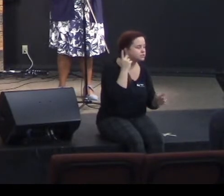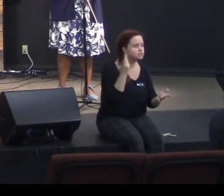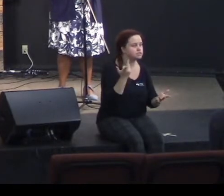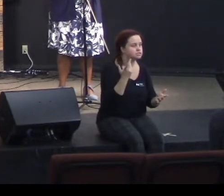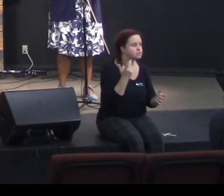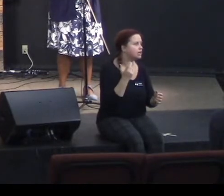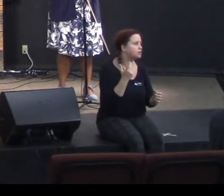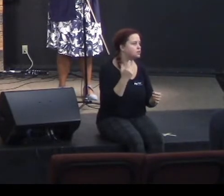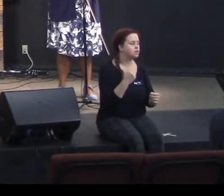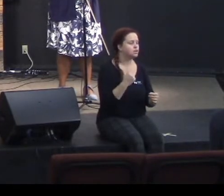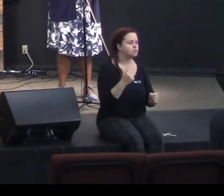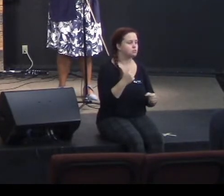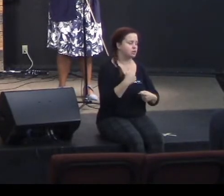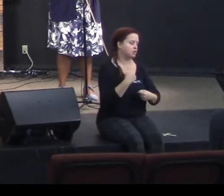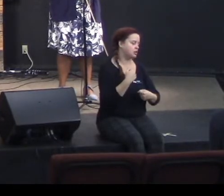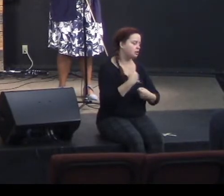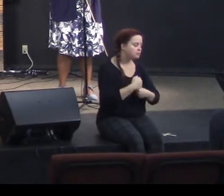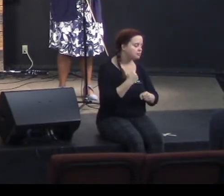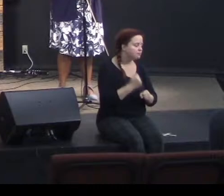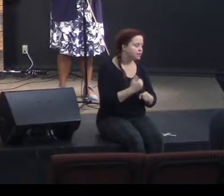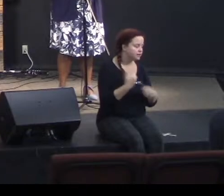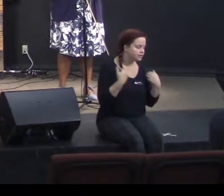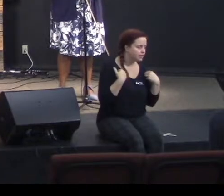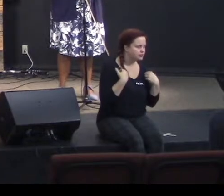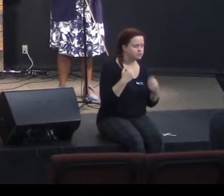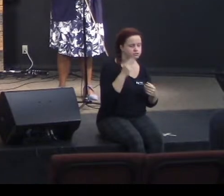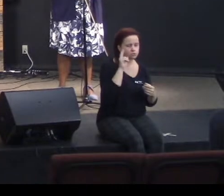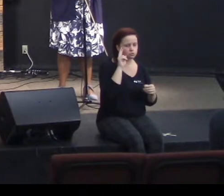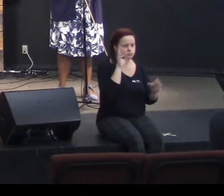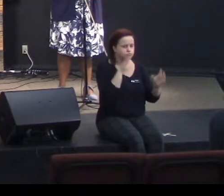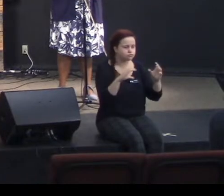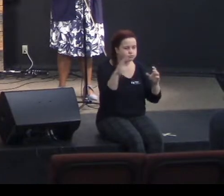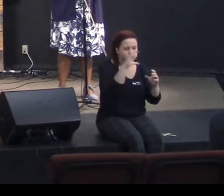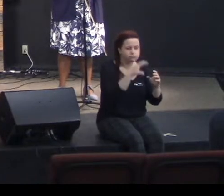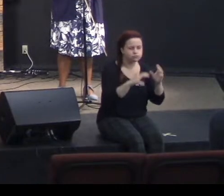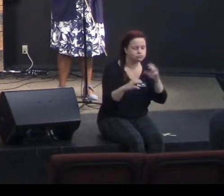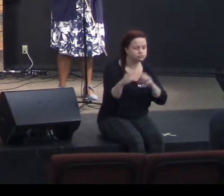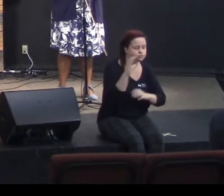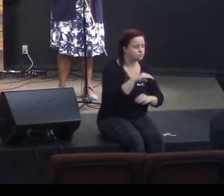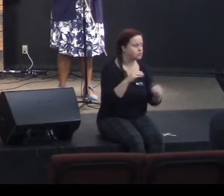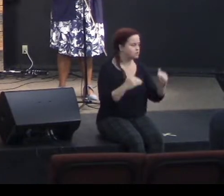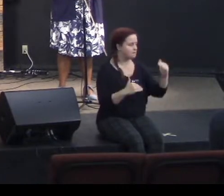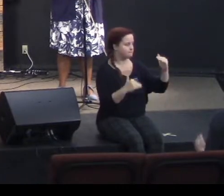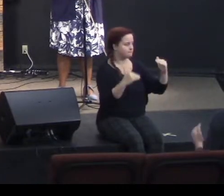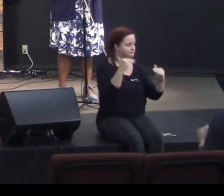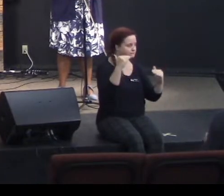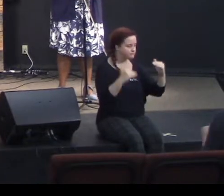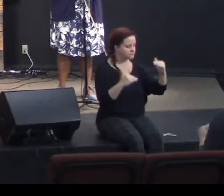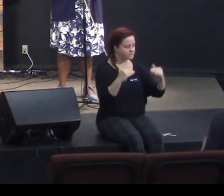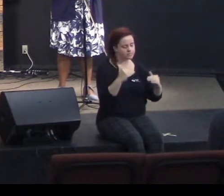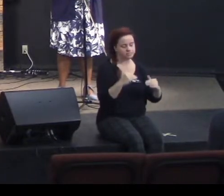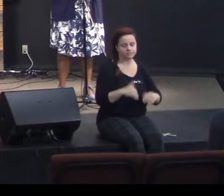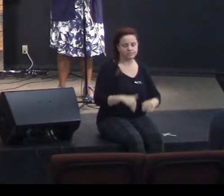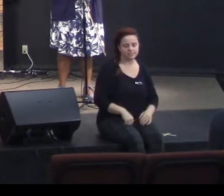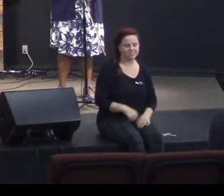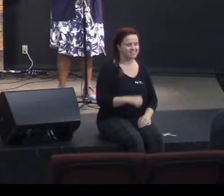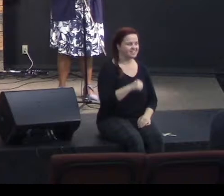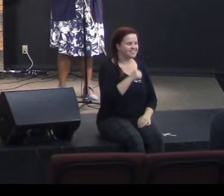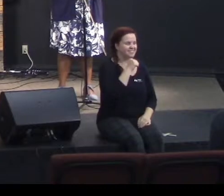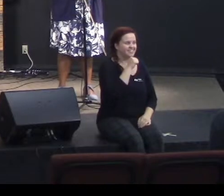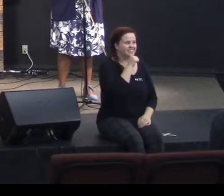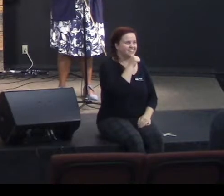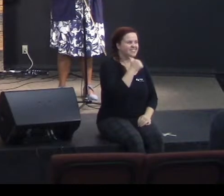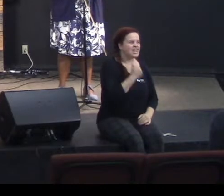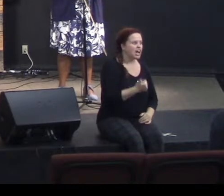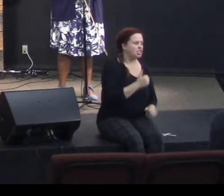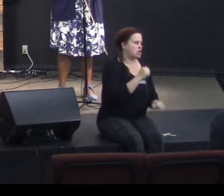have. So we're looking for balance. Not the balance in, you know, kind of work and rest. I mean, that's